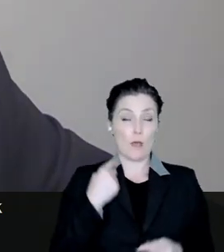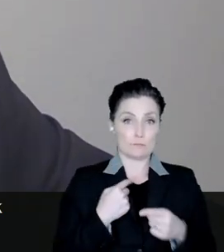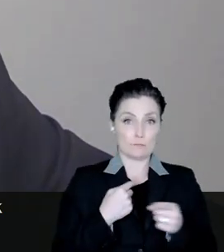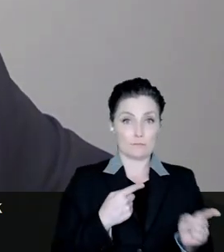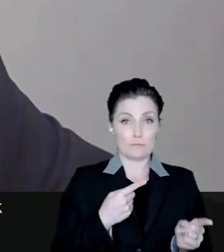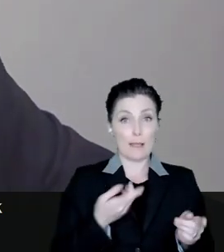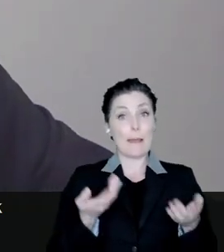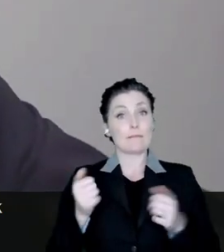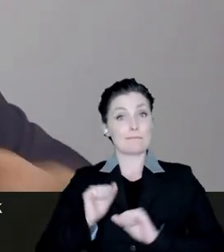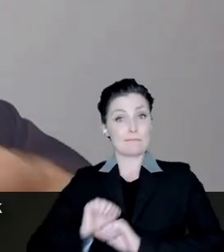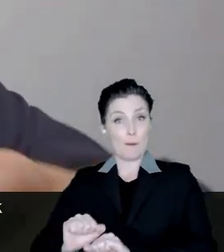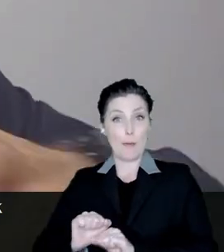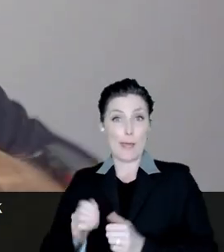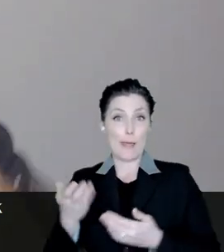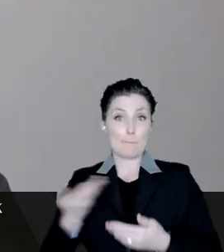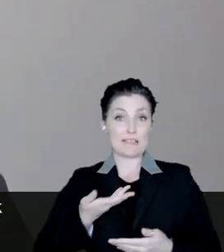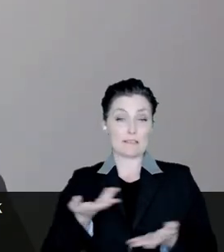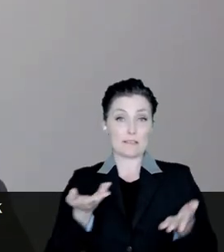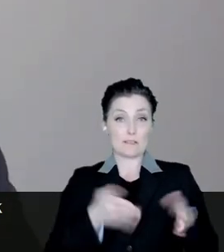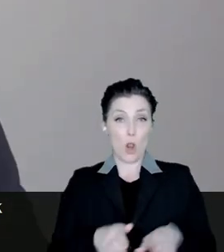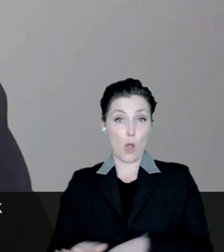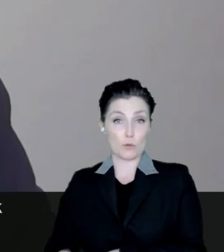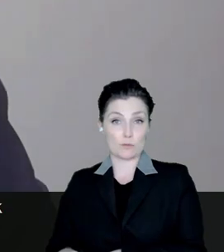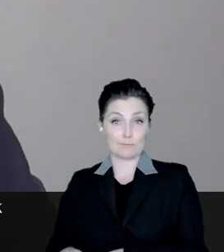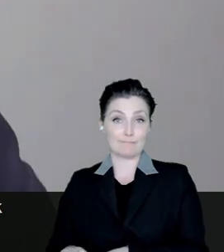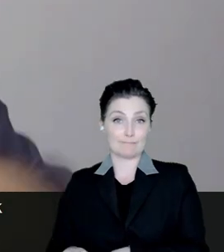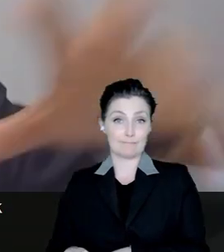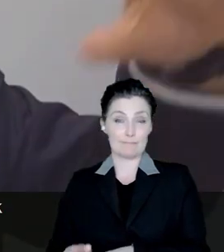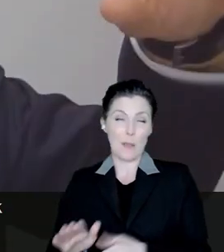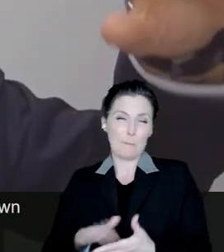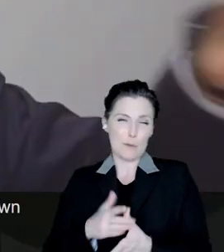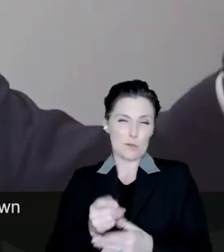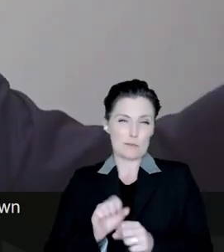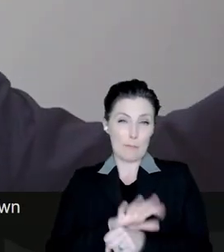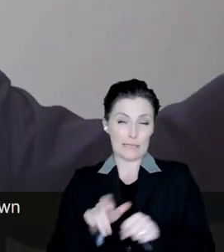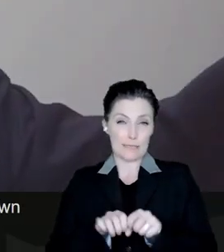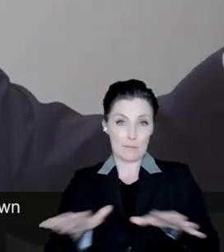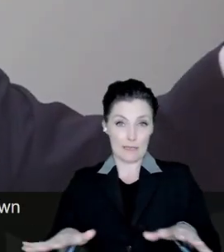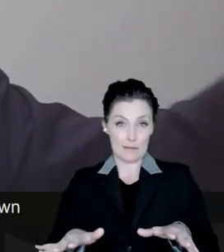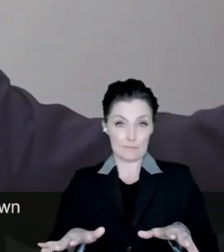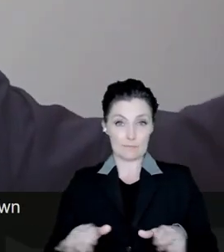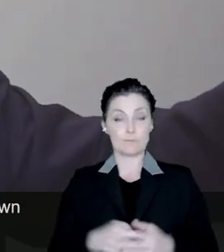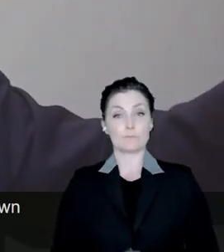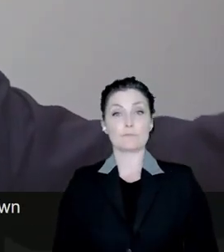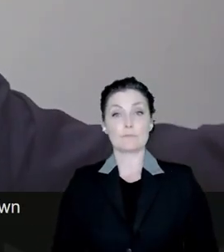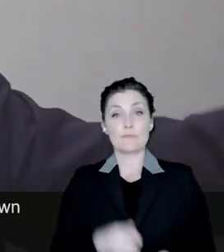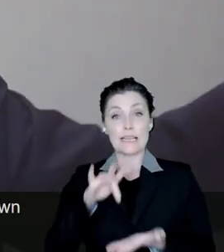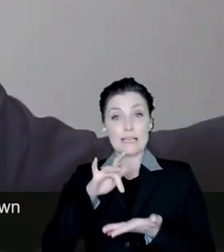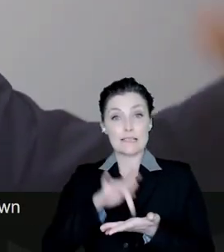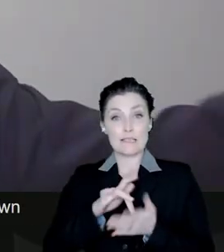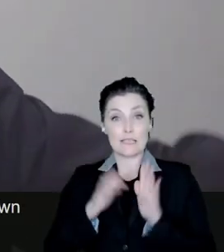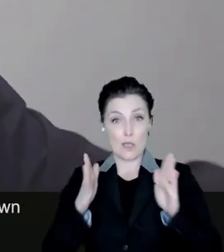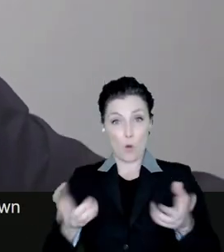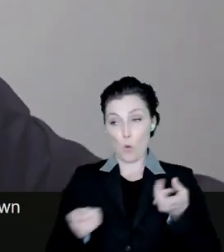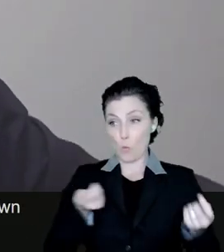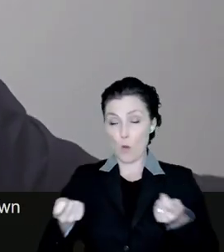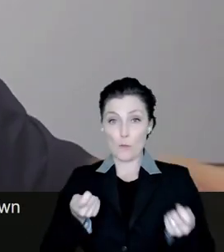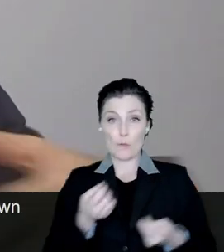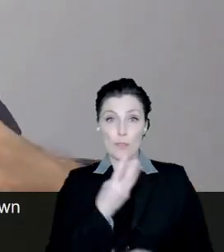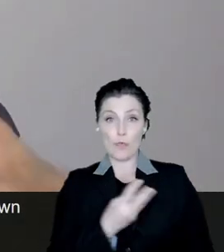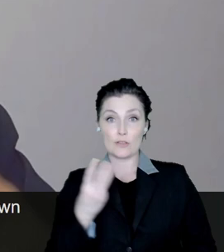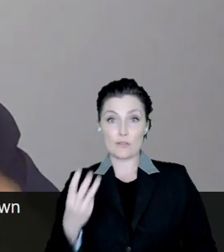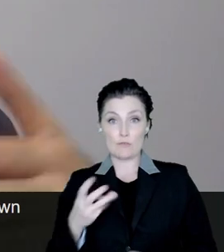this pandemic. So what we've done in City Hall is working with the chair of the 32 boroughs in City of